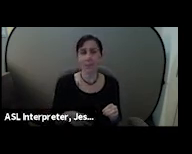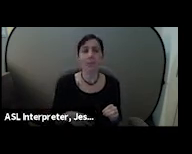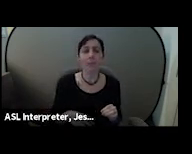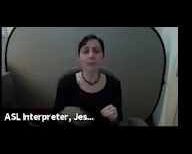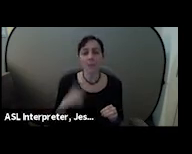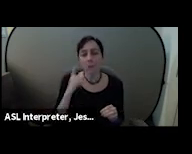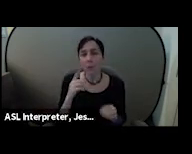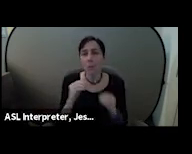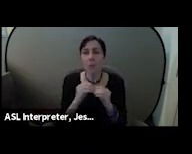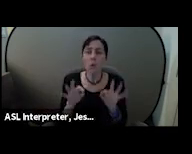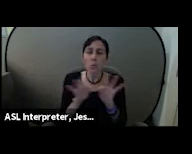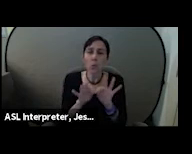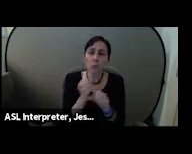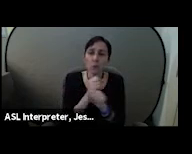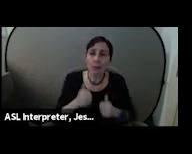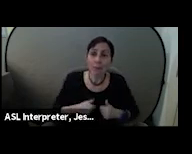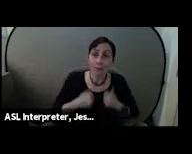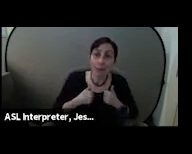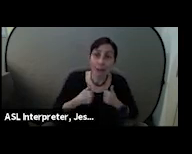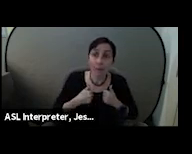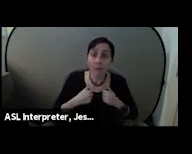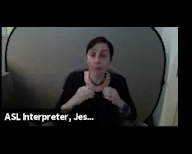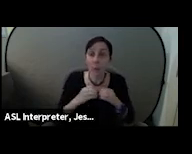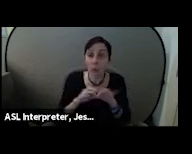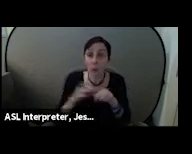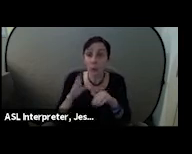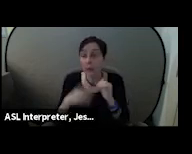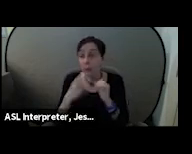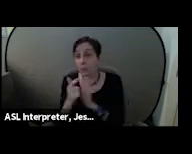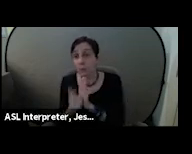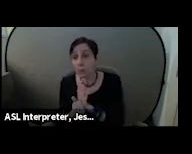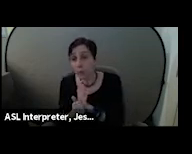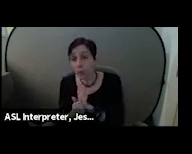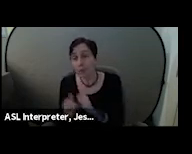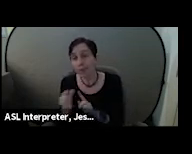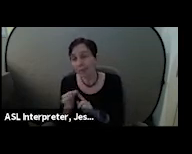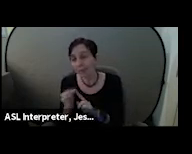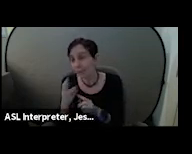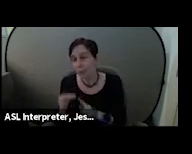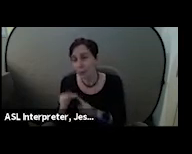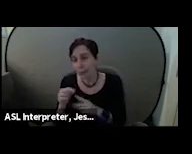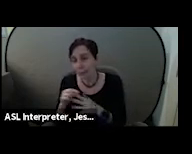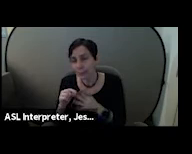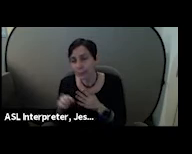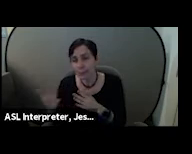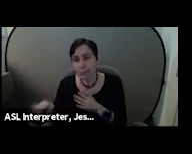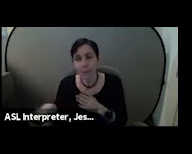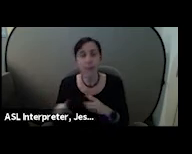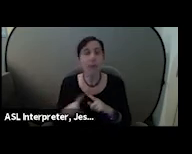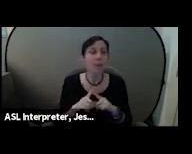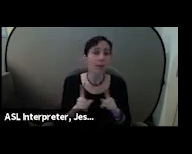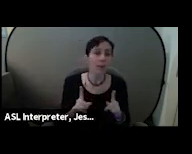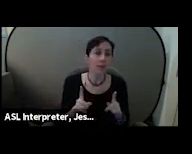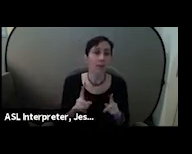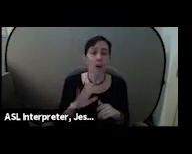transcends halacha in every case, except for a few which we don't need to get into right now. And so